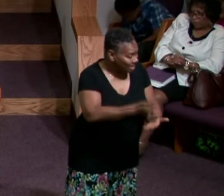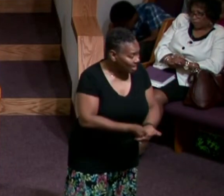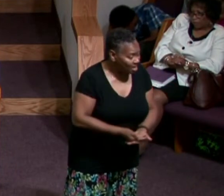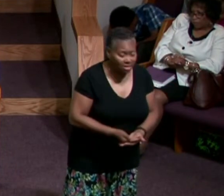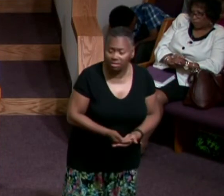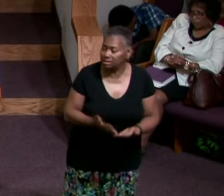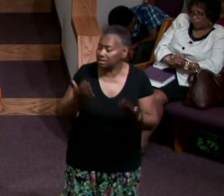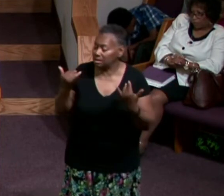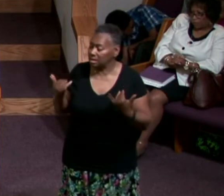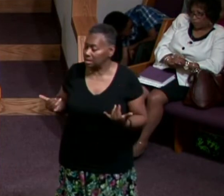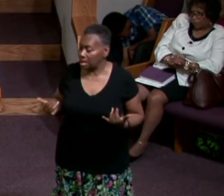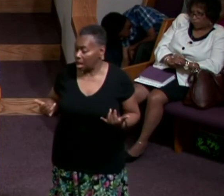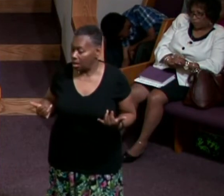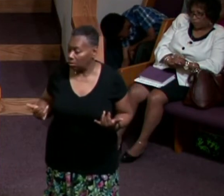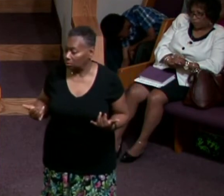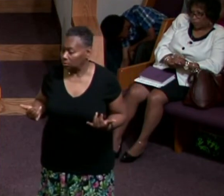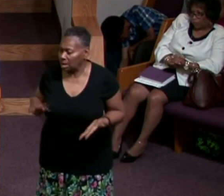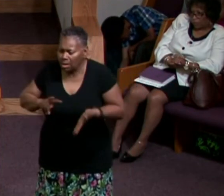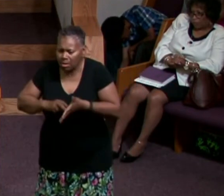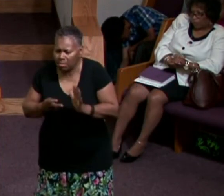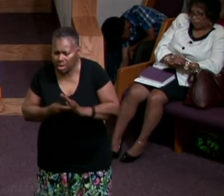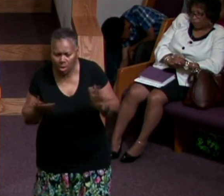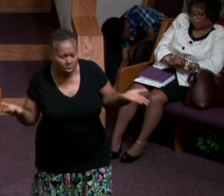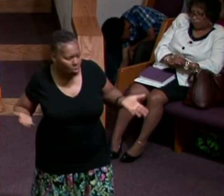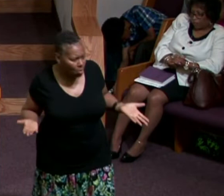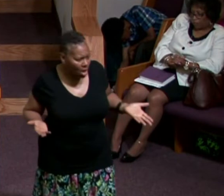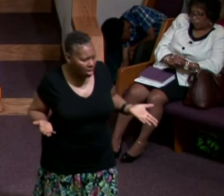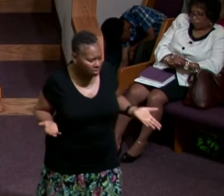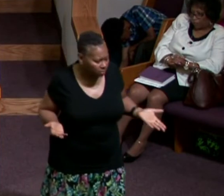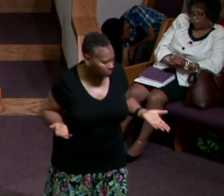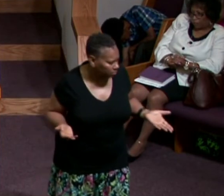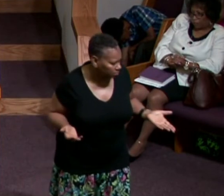Now, what that means, brothers, you got to have a tight relationship with your wife.